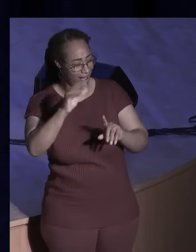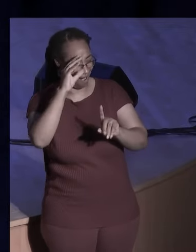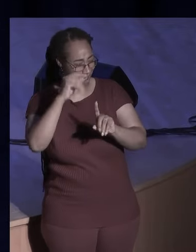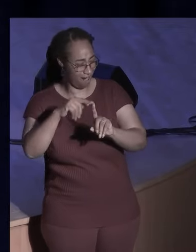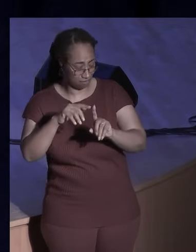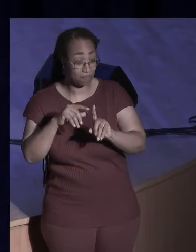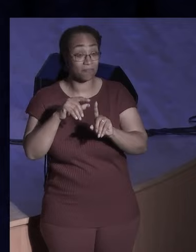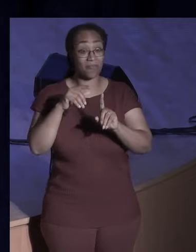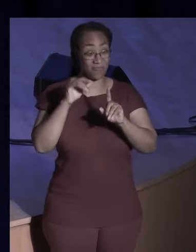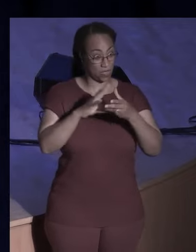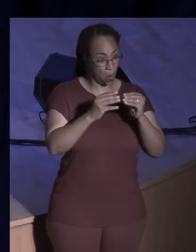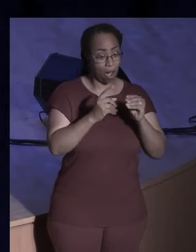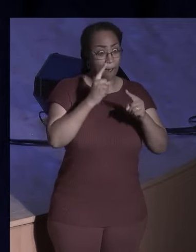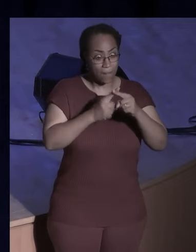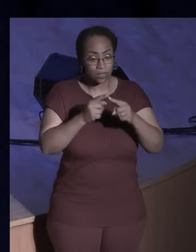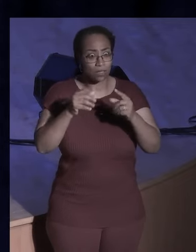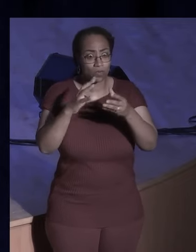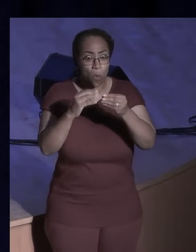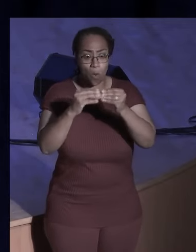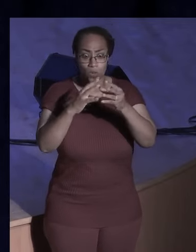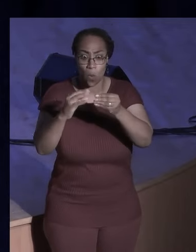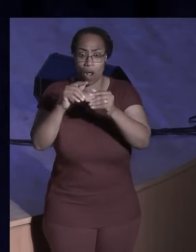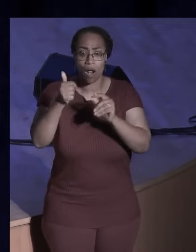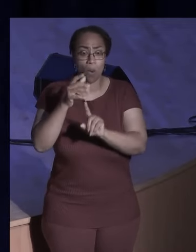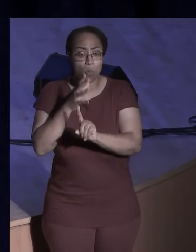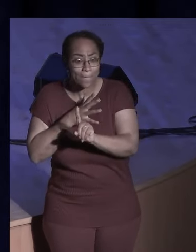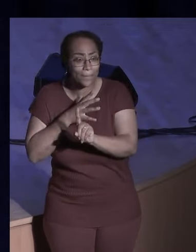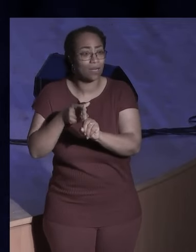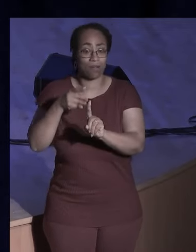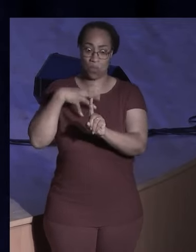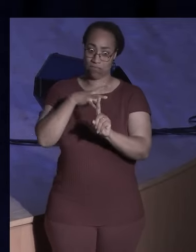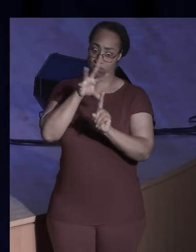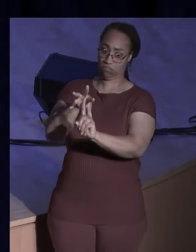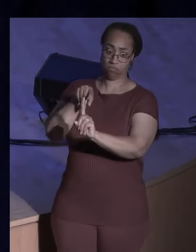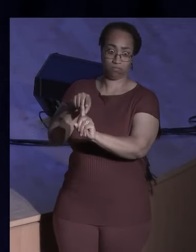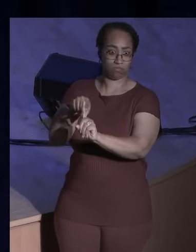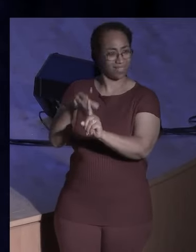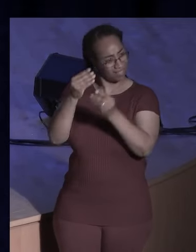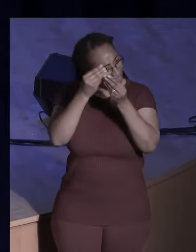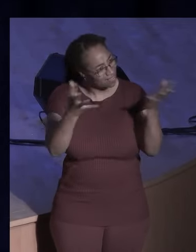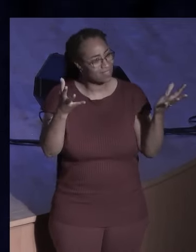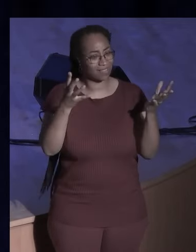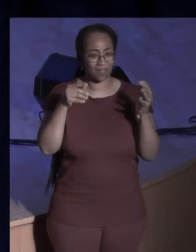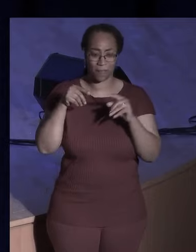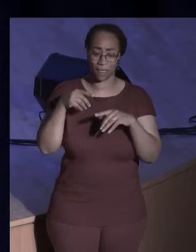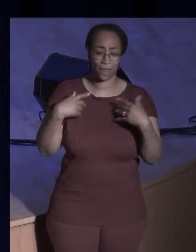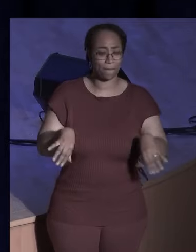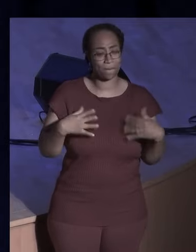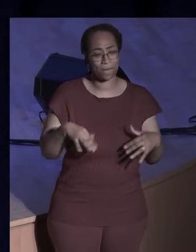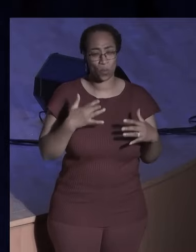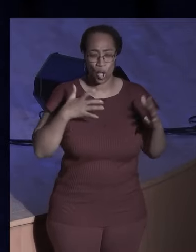a comprehensive review to assess what they are already doing and, importantly, what more they could be doing